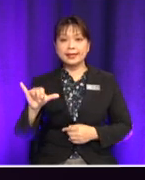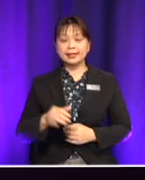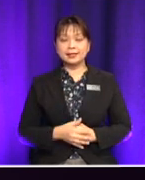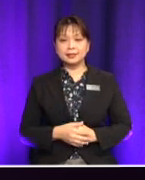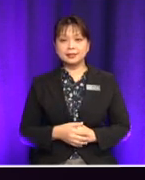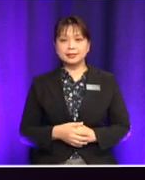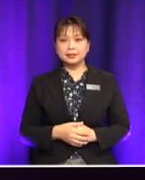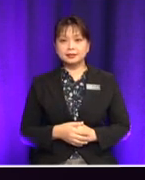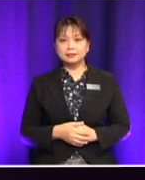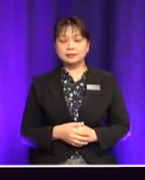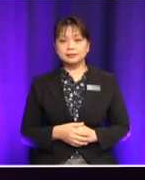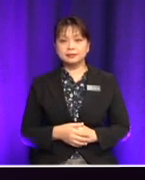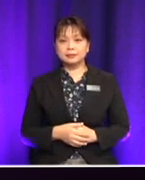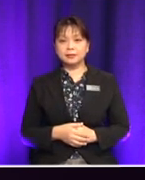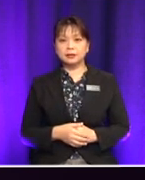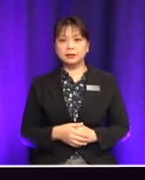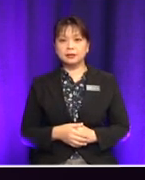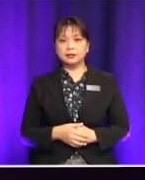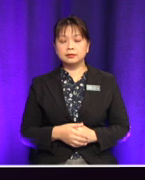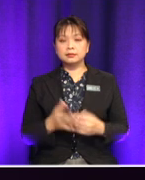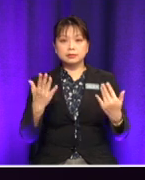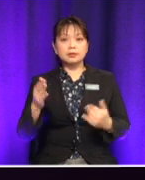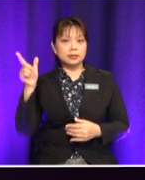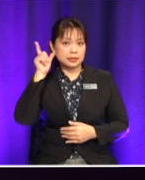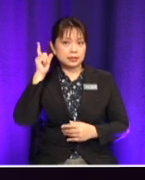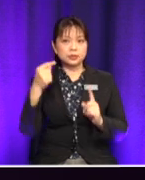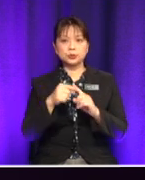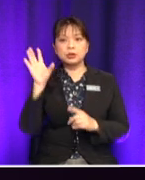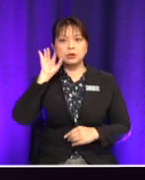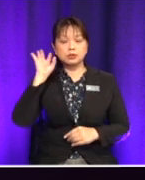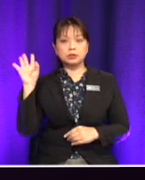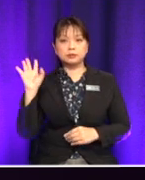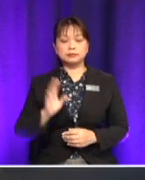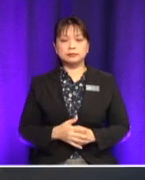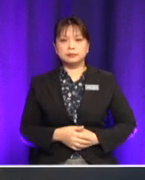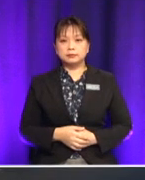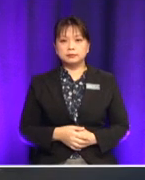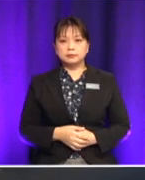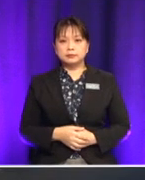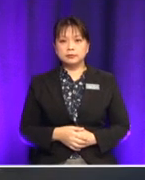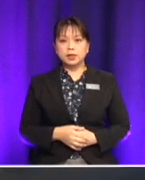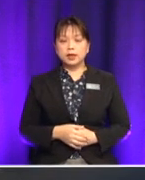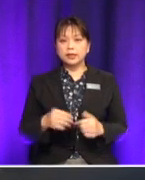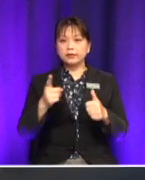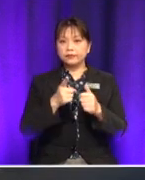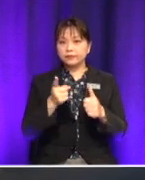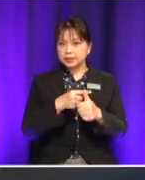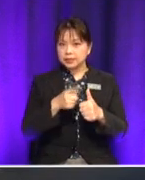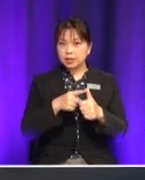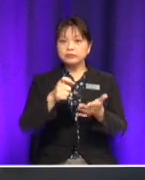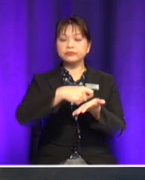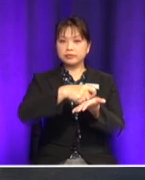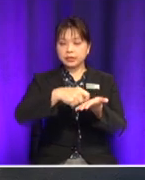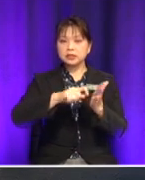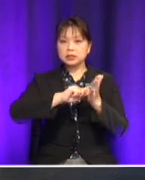Okay, so now, having said that, let us listen to the audio and stay focused. And first round, jot down the keywords that